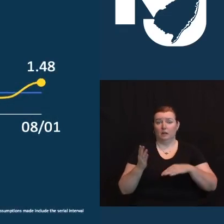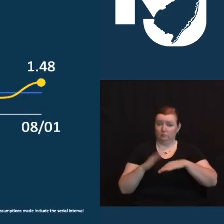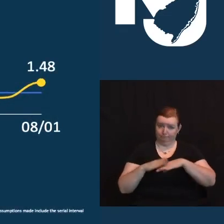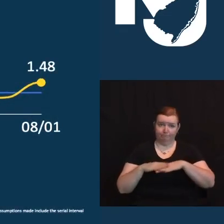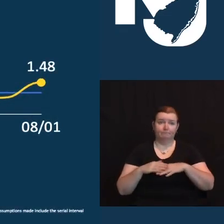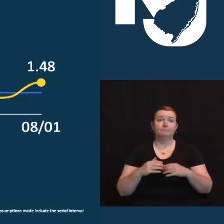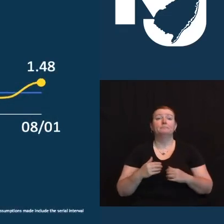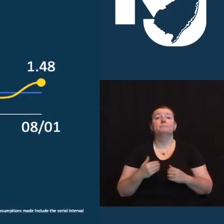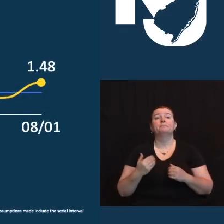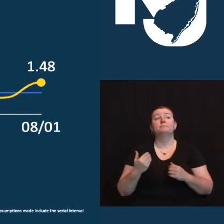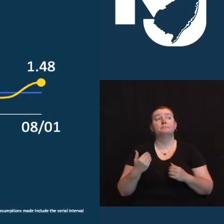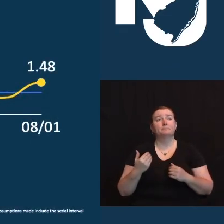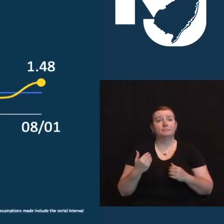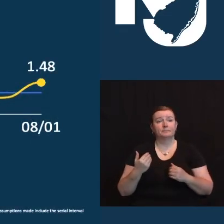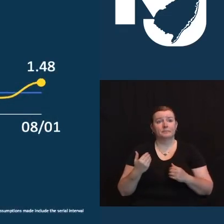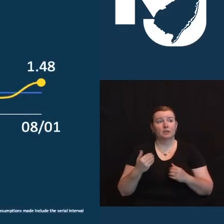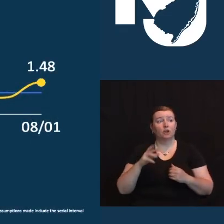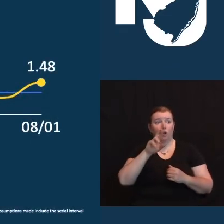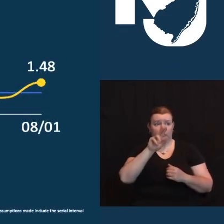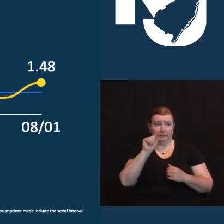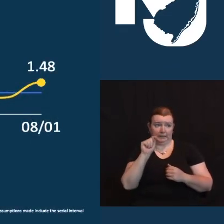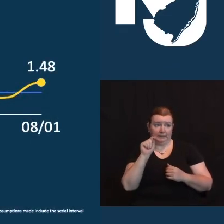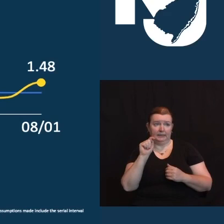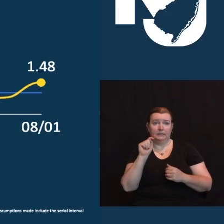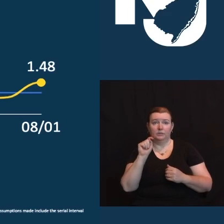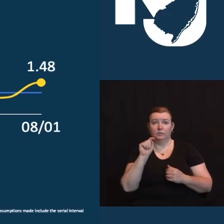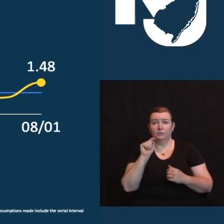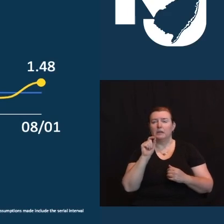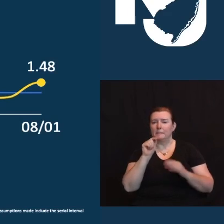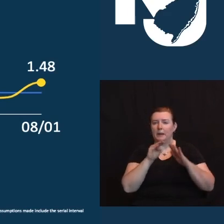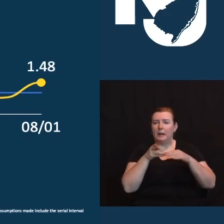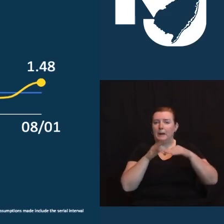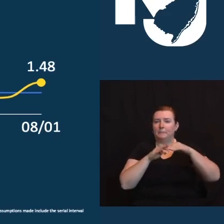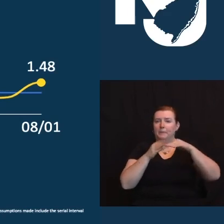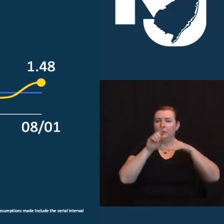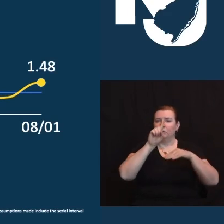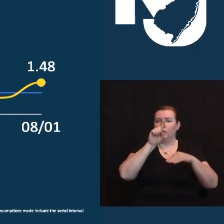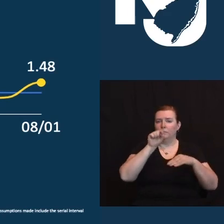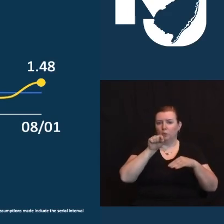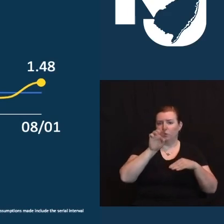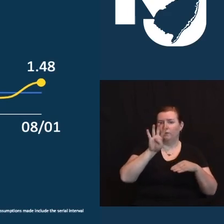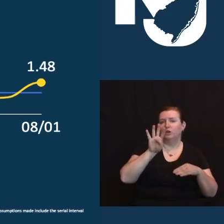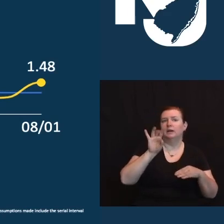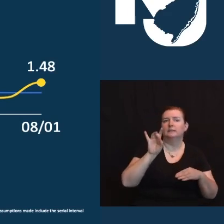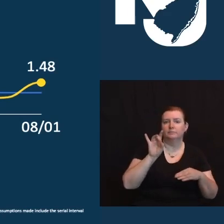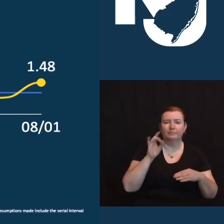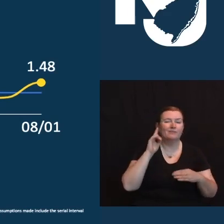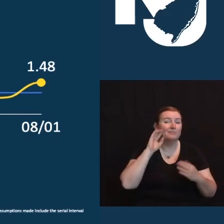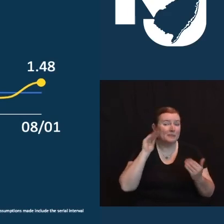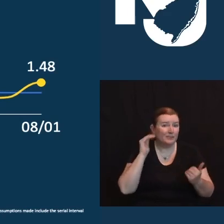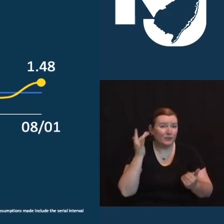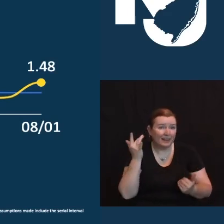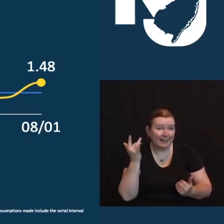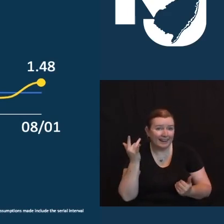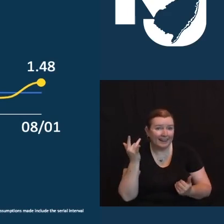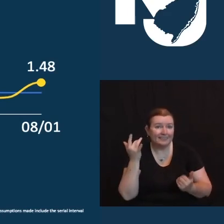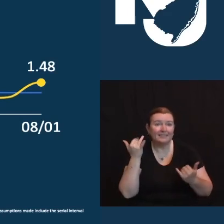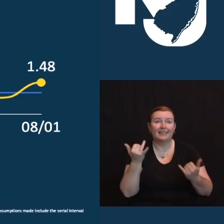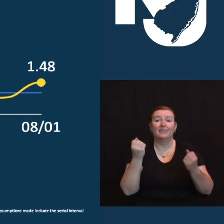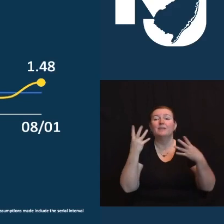of transmission continued its upward climb as we had expected in response to the increasing numbers of positive